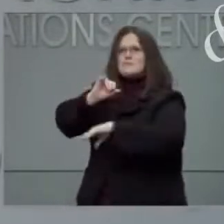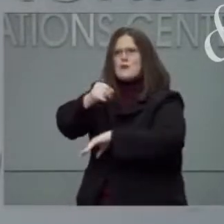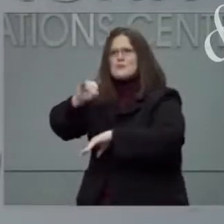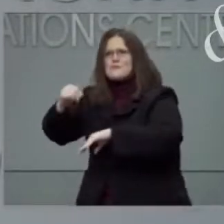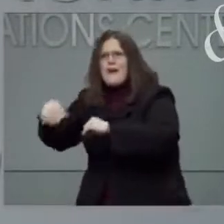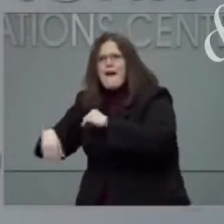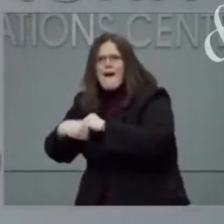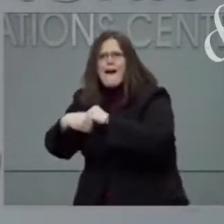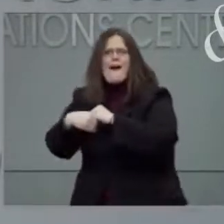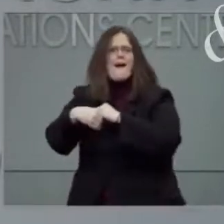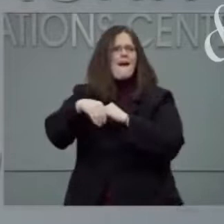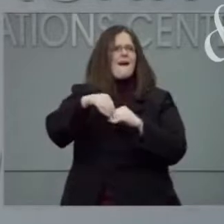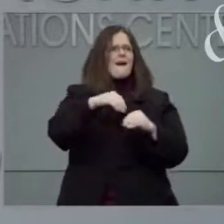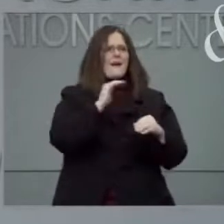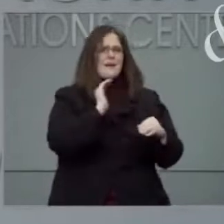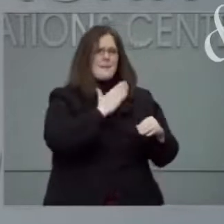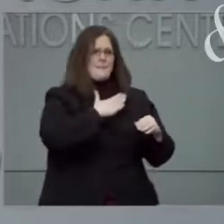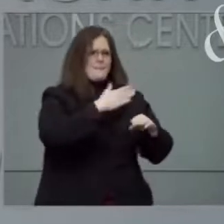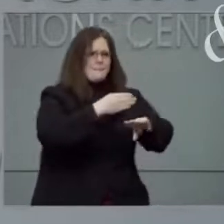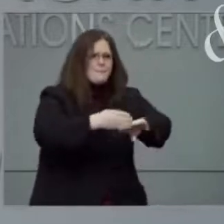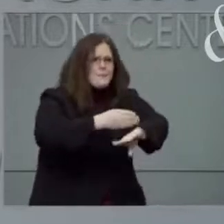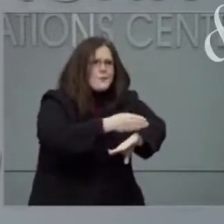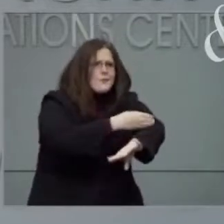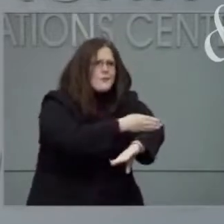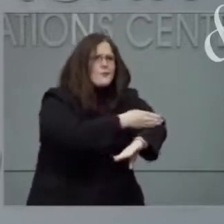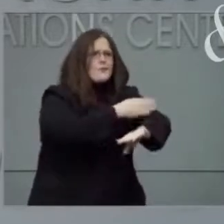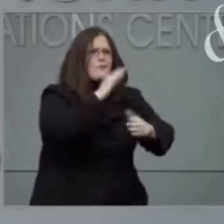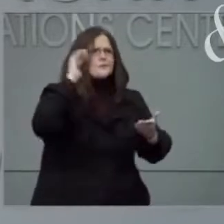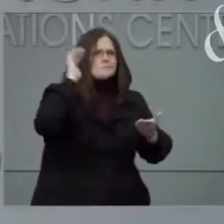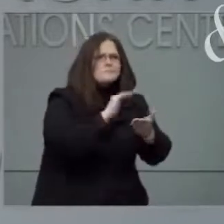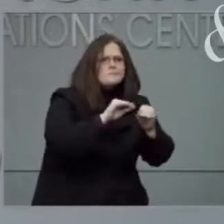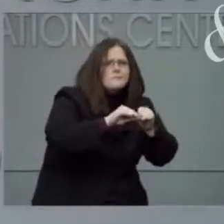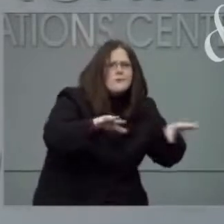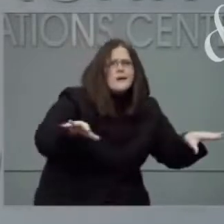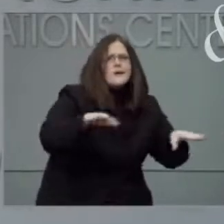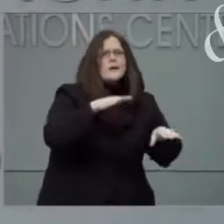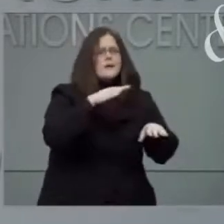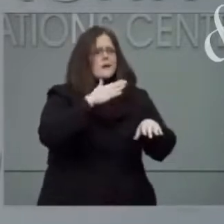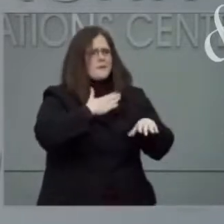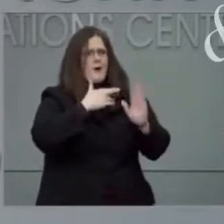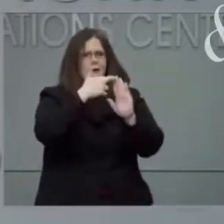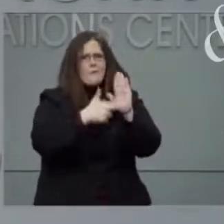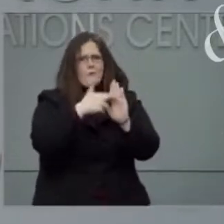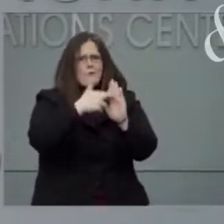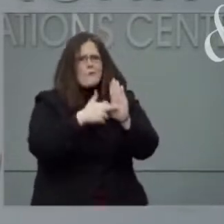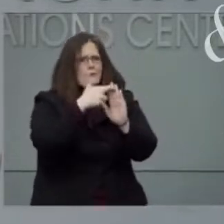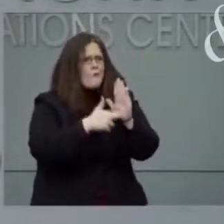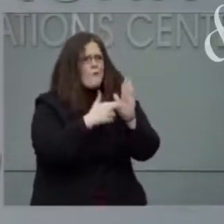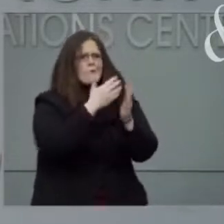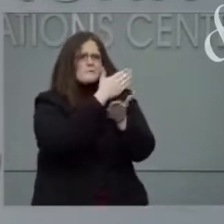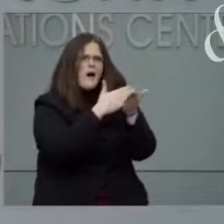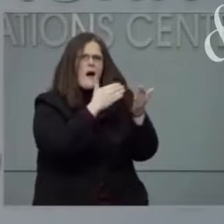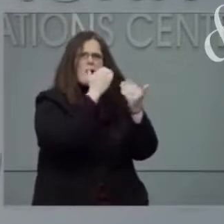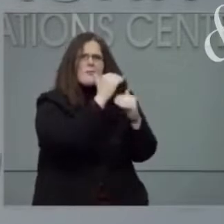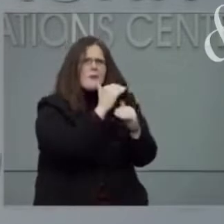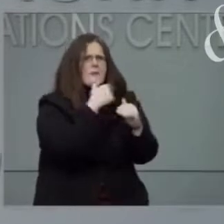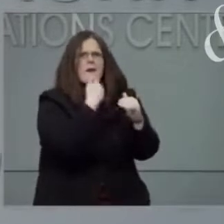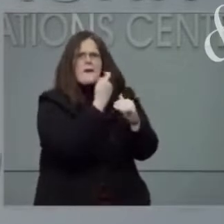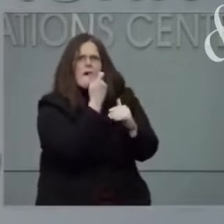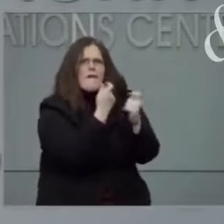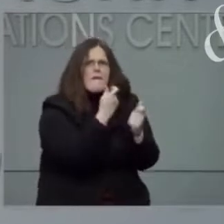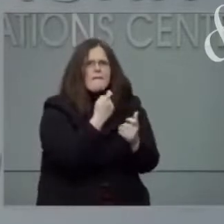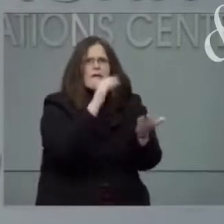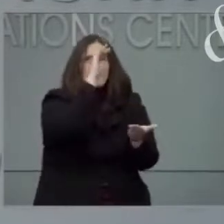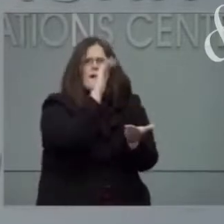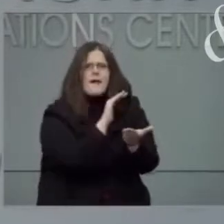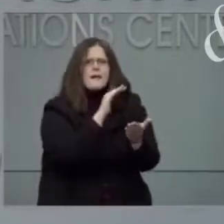of restrictions, there are many reasons to feel hopeful. However, even when